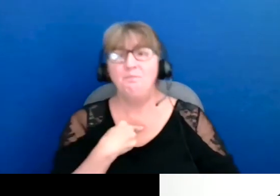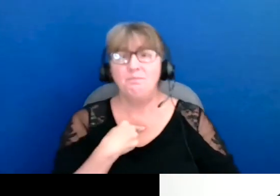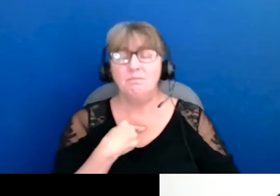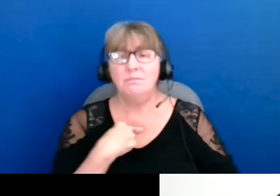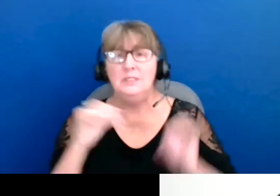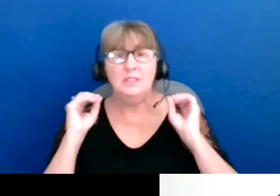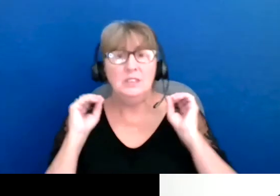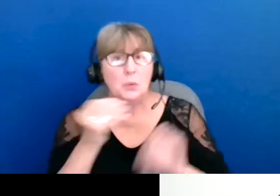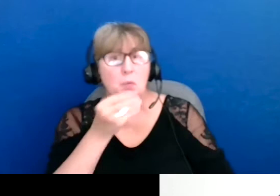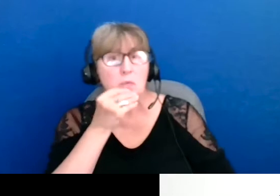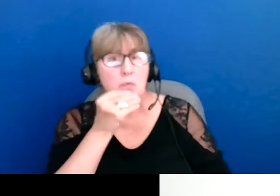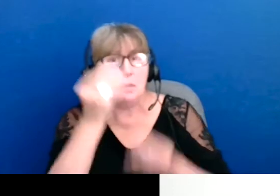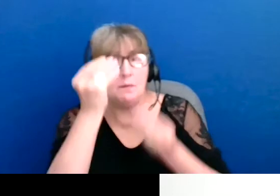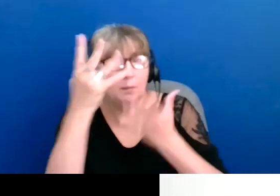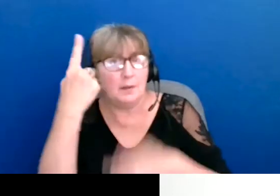my cafeteria.